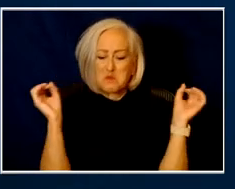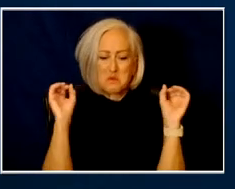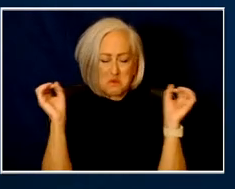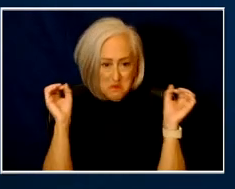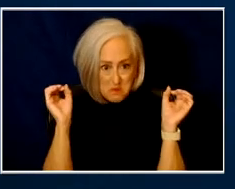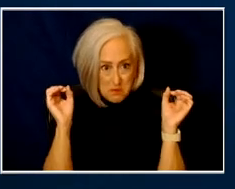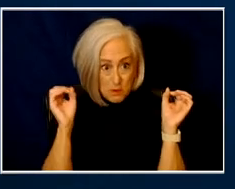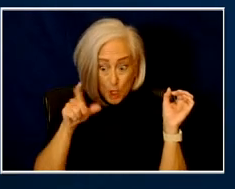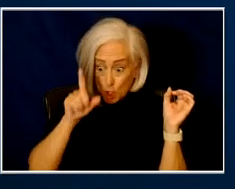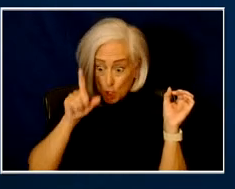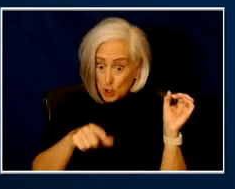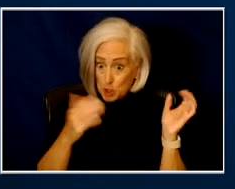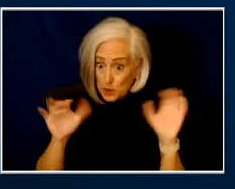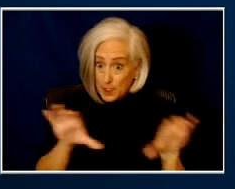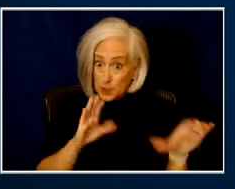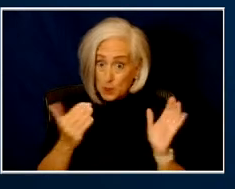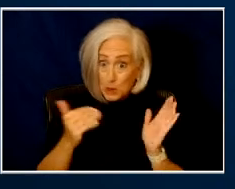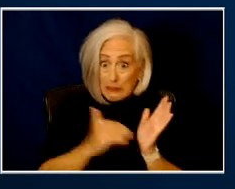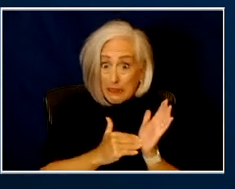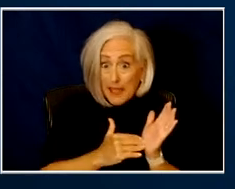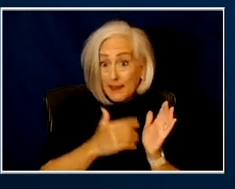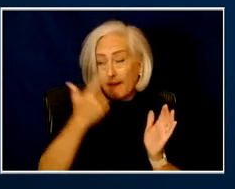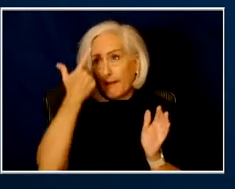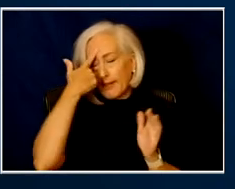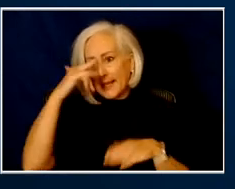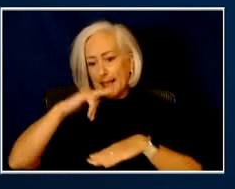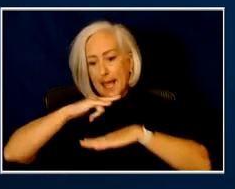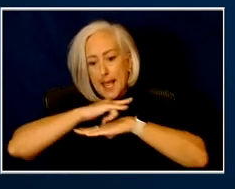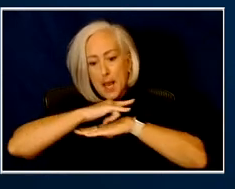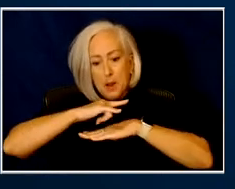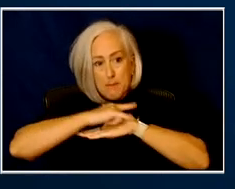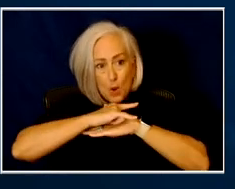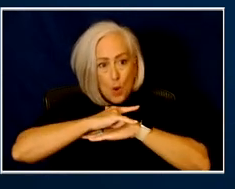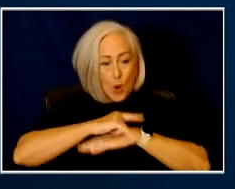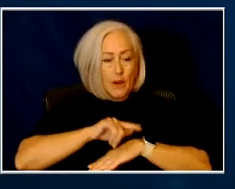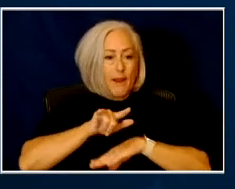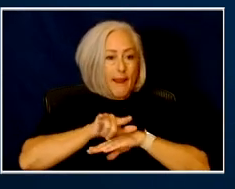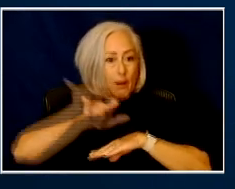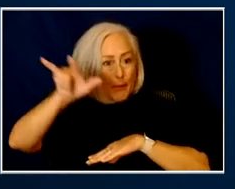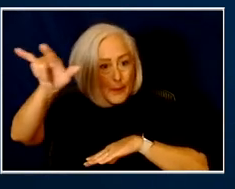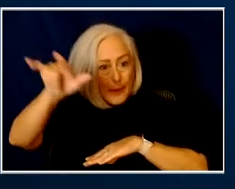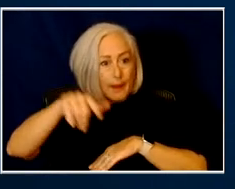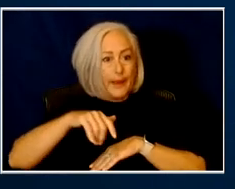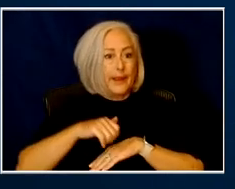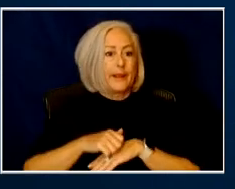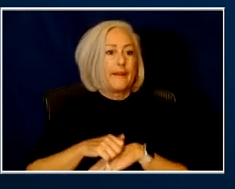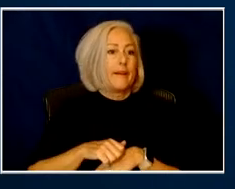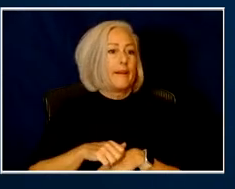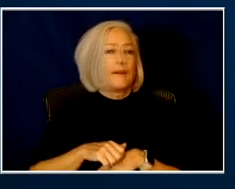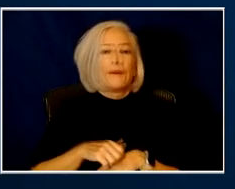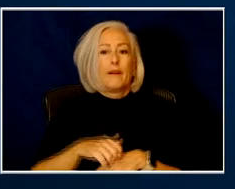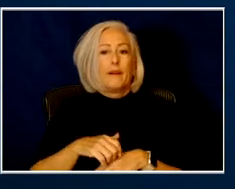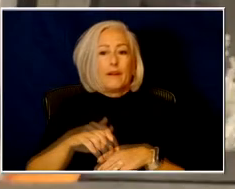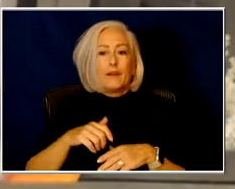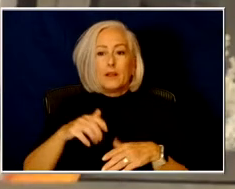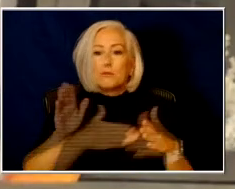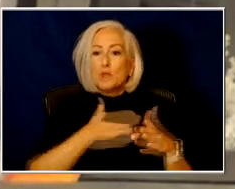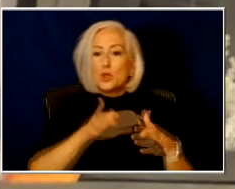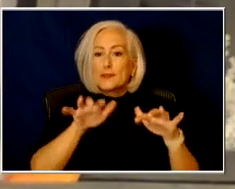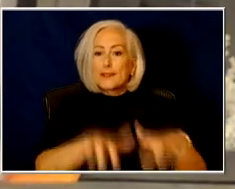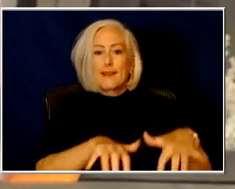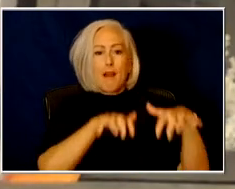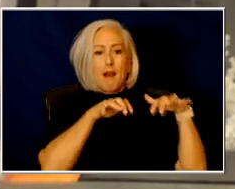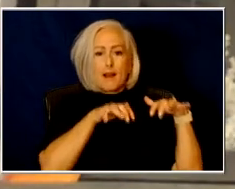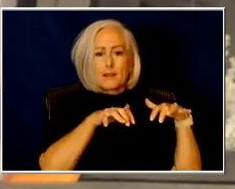airports airplanes sporting events concerts what about places of work what are your feelings on that yeah there is